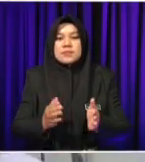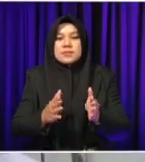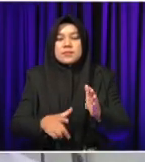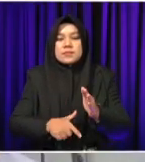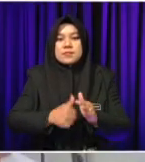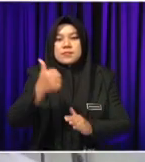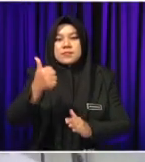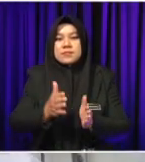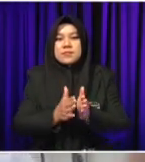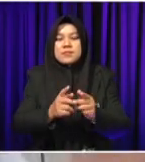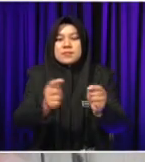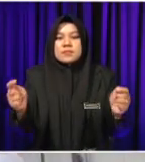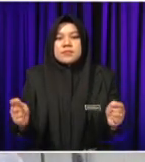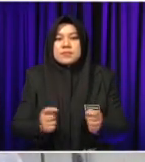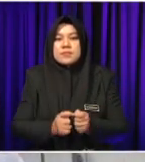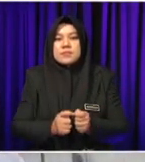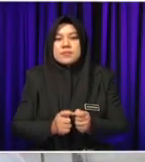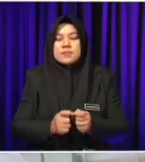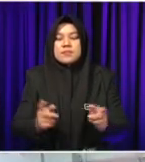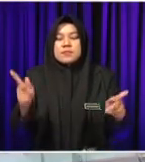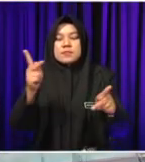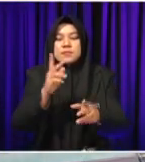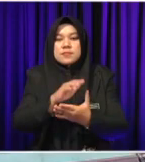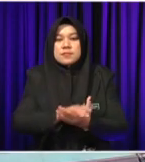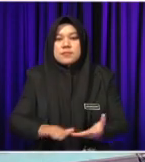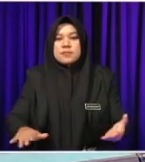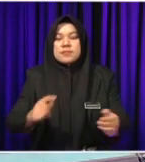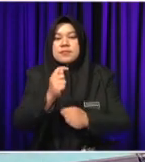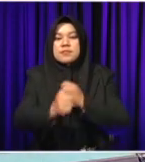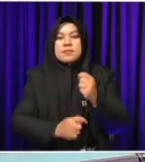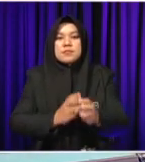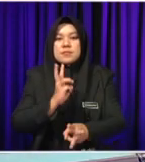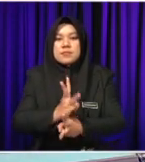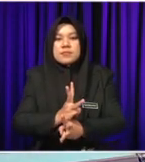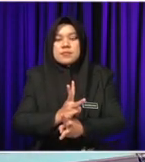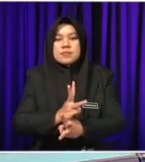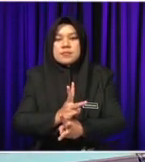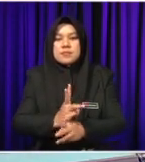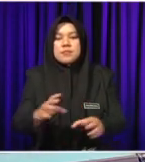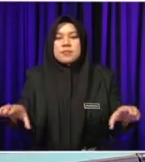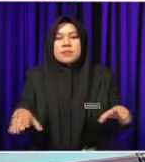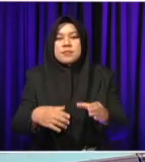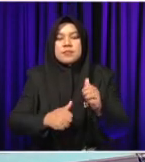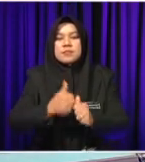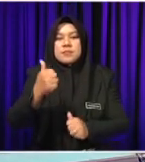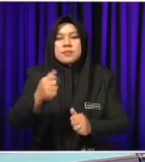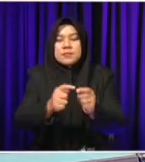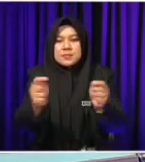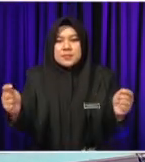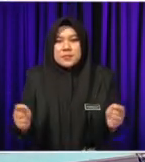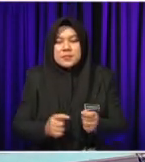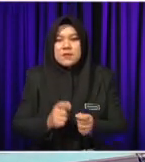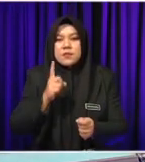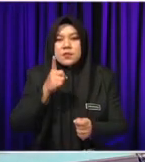better place. Heal the world, make it a better